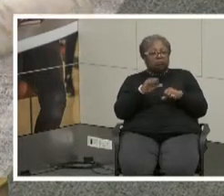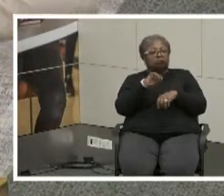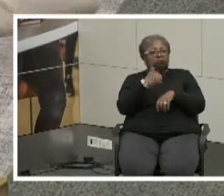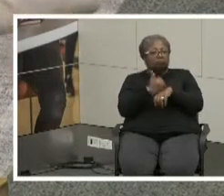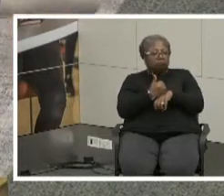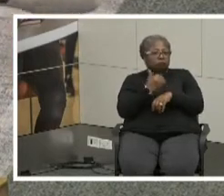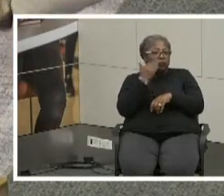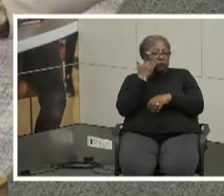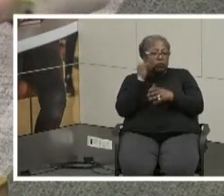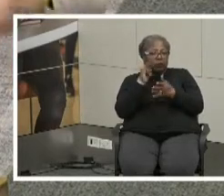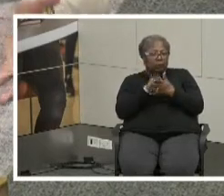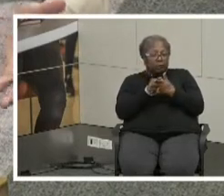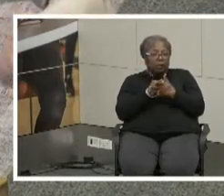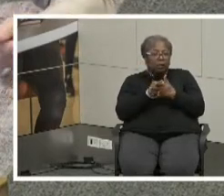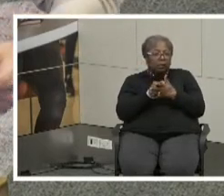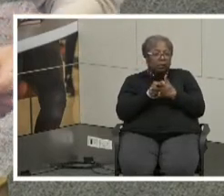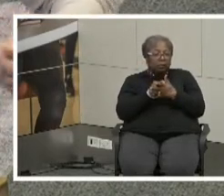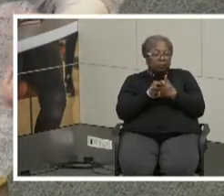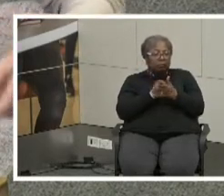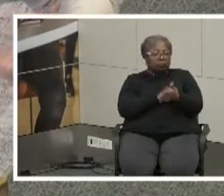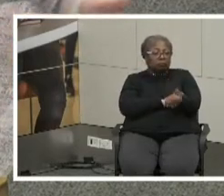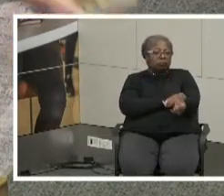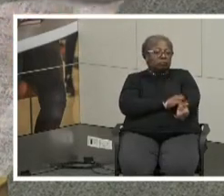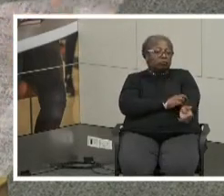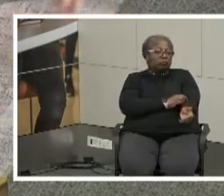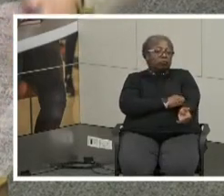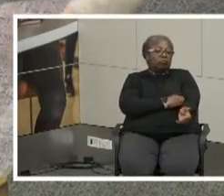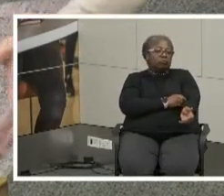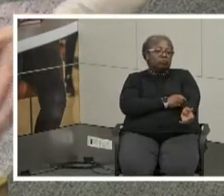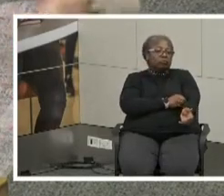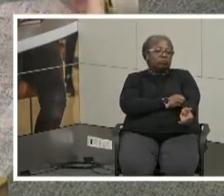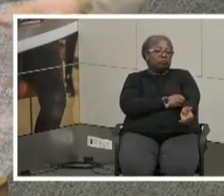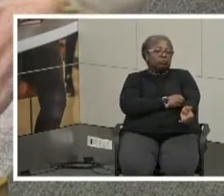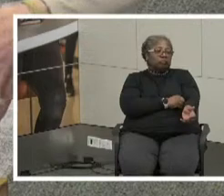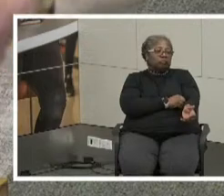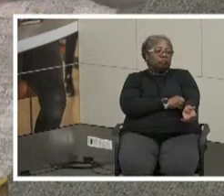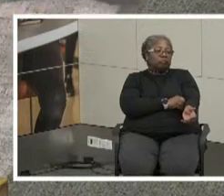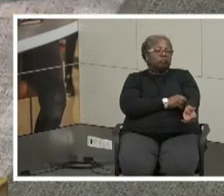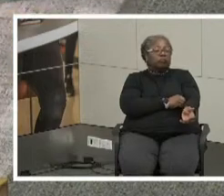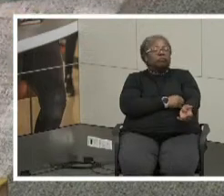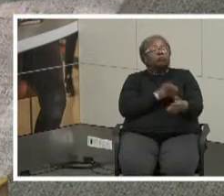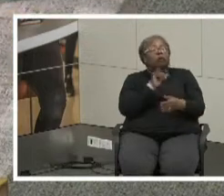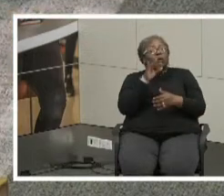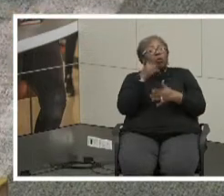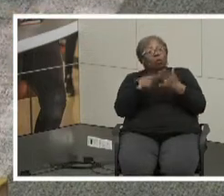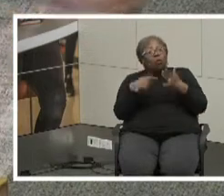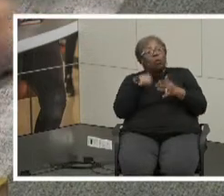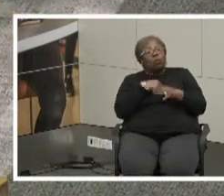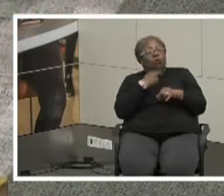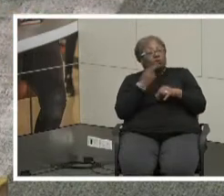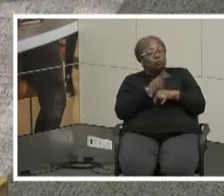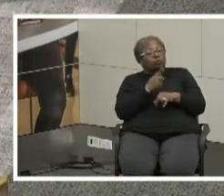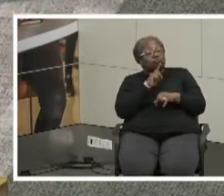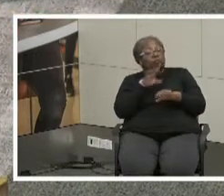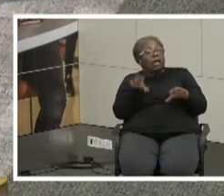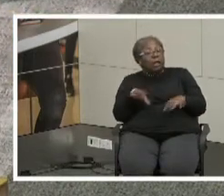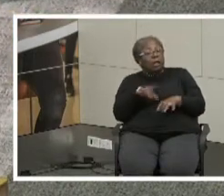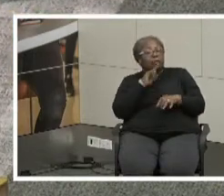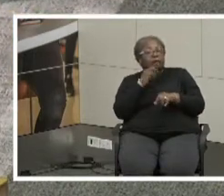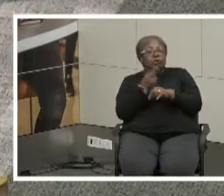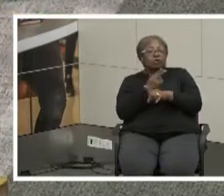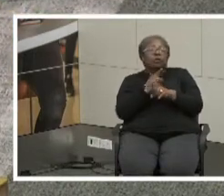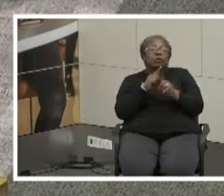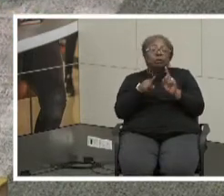know that the M the the um materials and or the resources that we're using are actively being used but I think to your